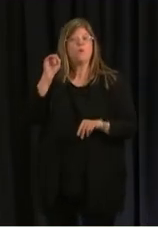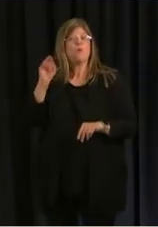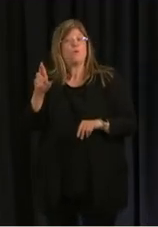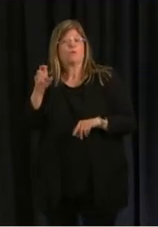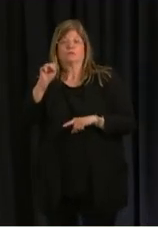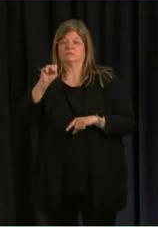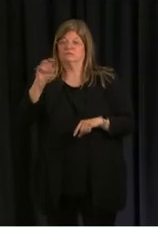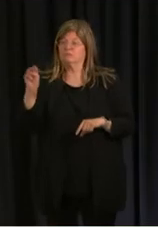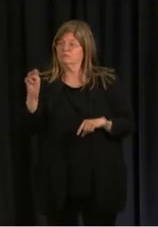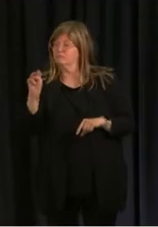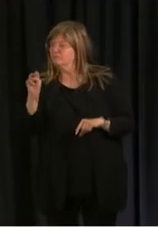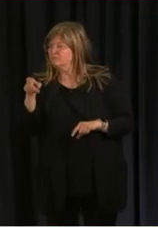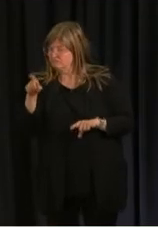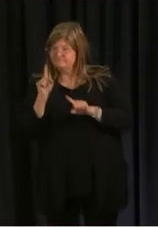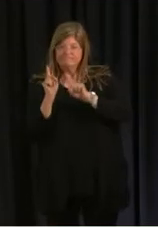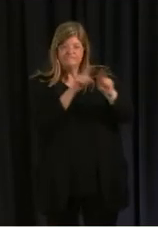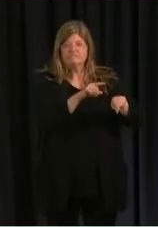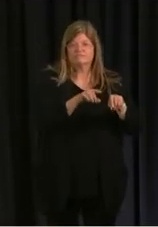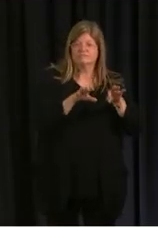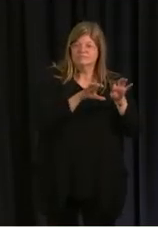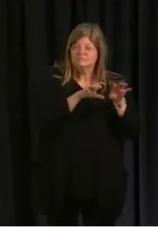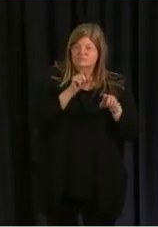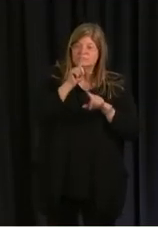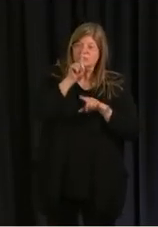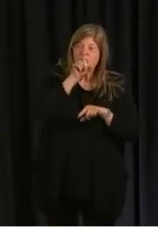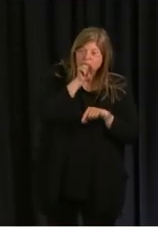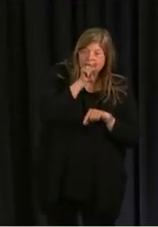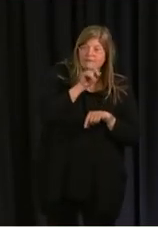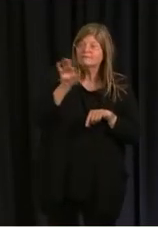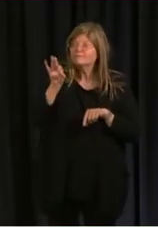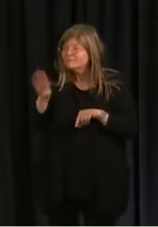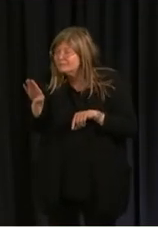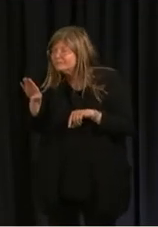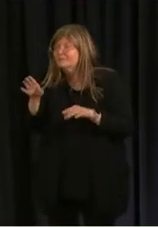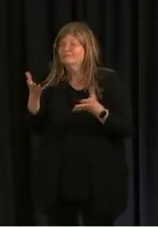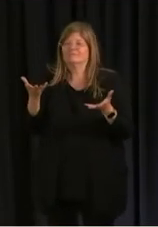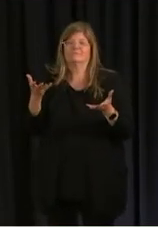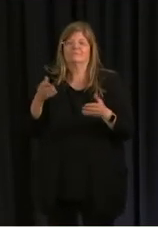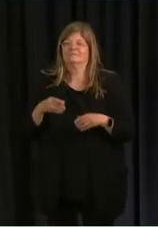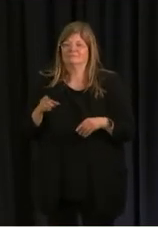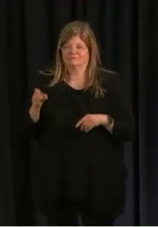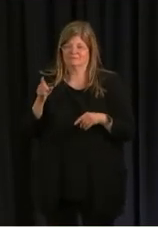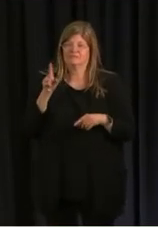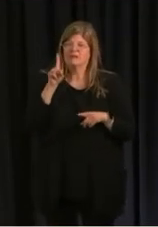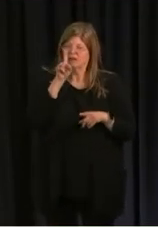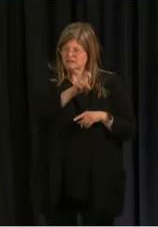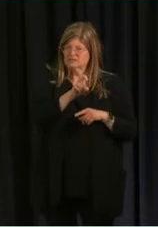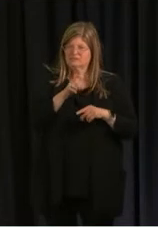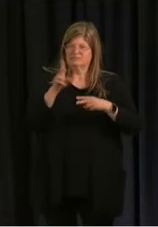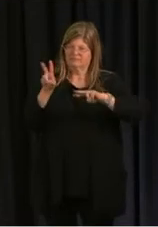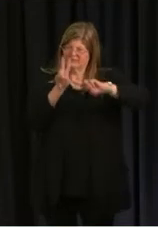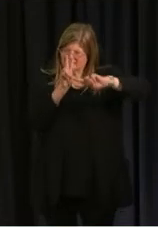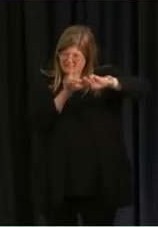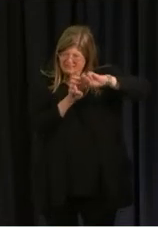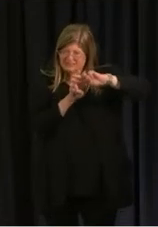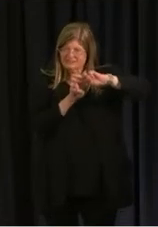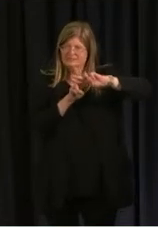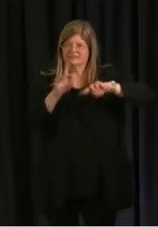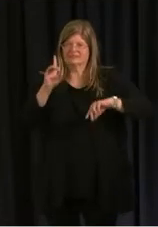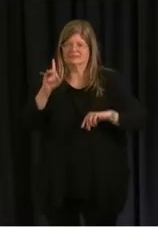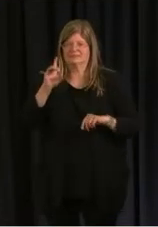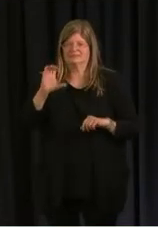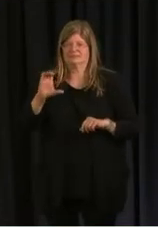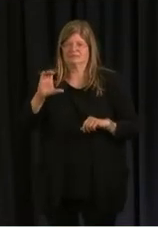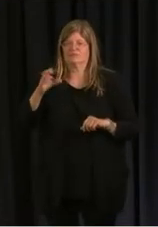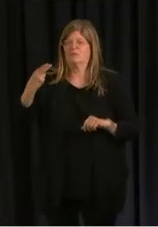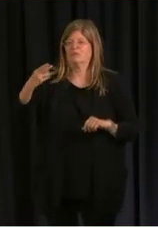of our live streams, whether Twitter or Facebook, you can also ask your questions directly there. We'll get to some of those questions as well. So to